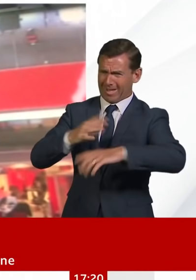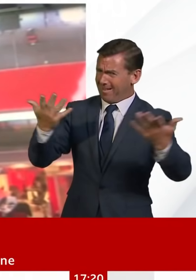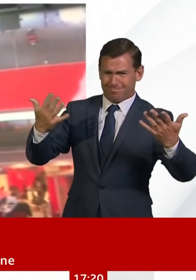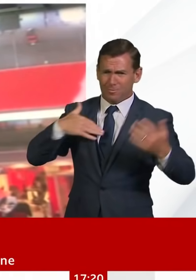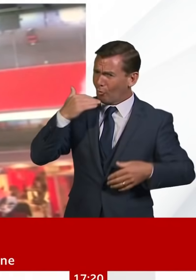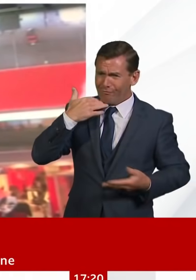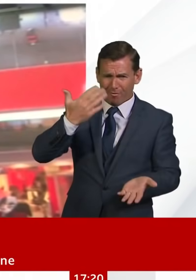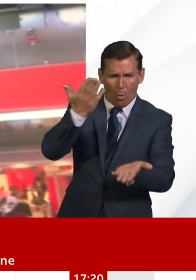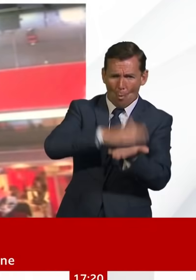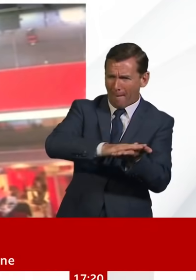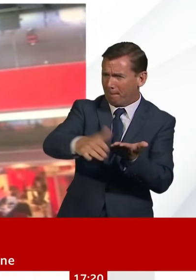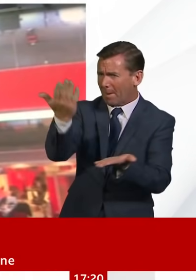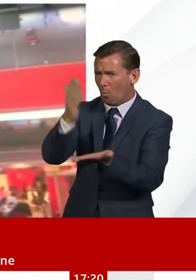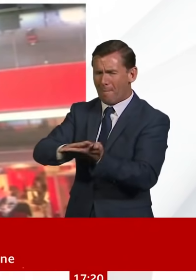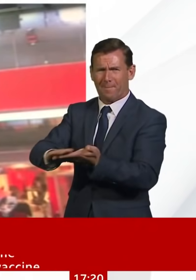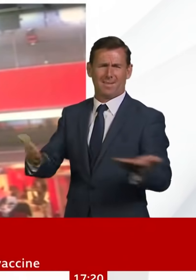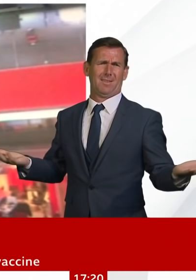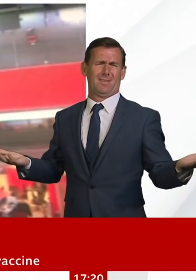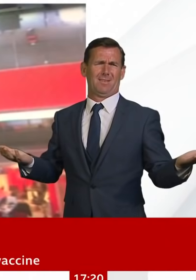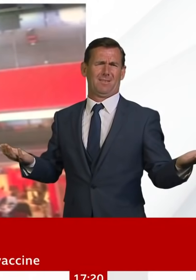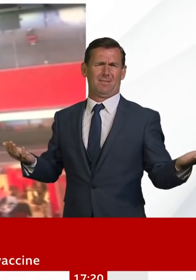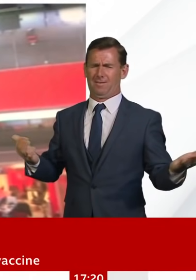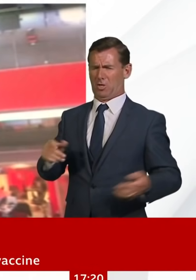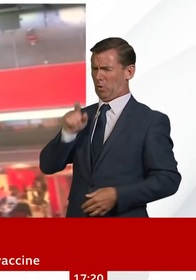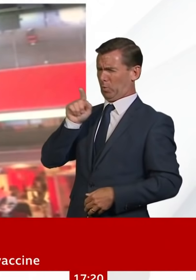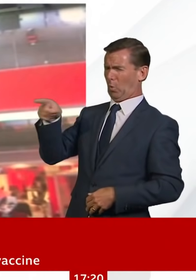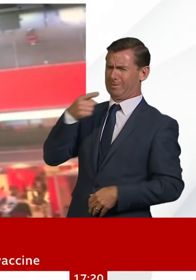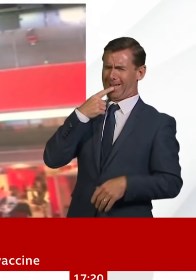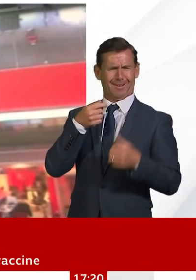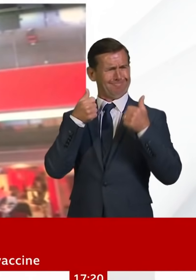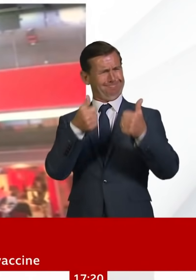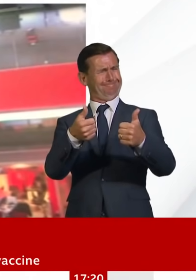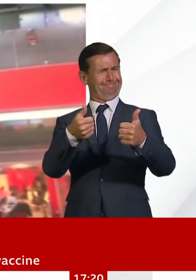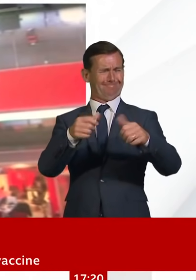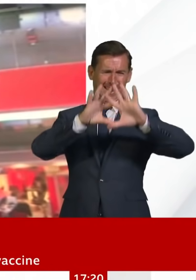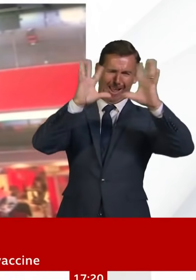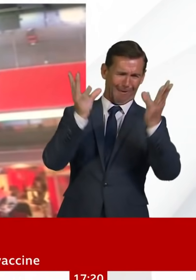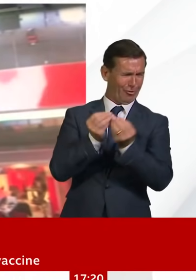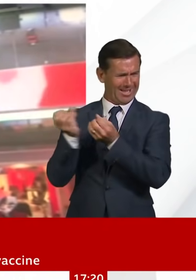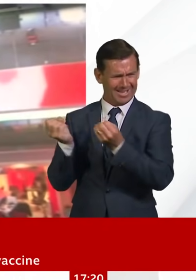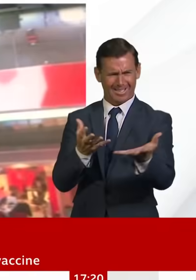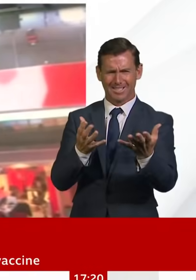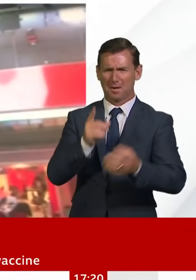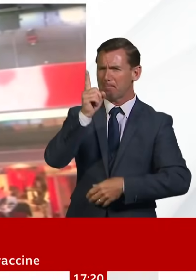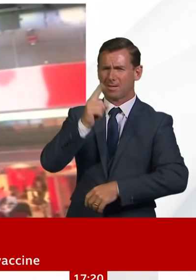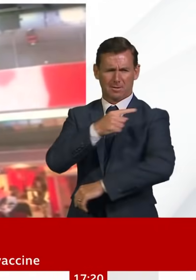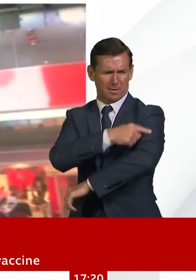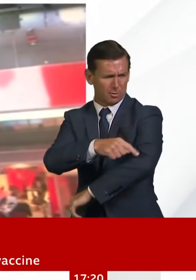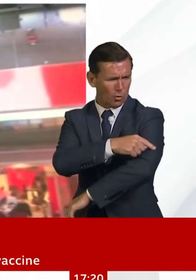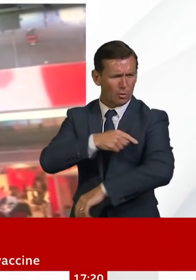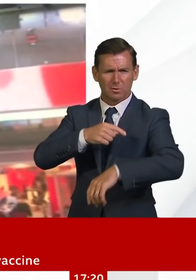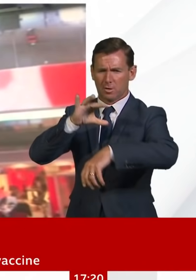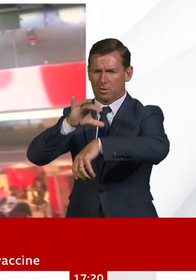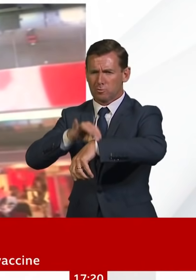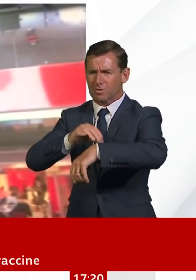how do you explain the gap between what you were saying about getting everything in place and what people who are working on wards or working in care